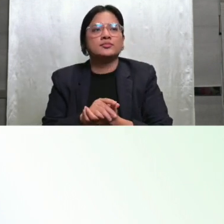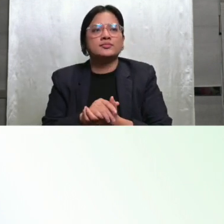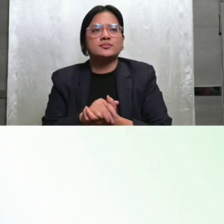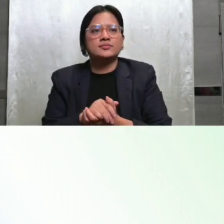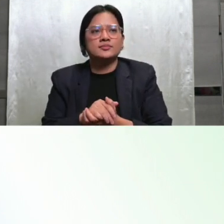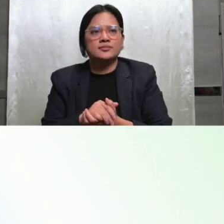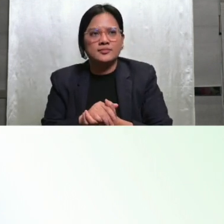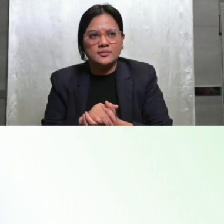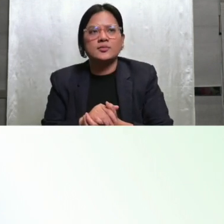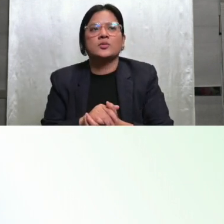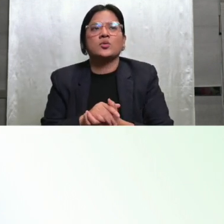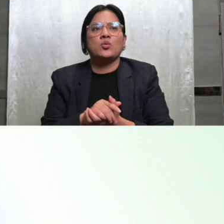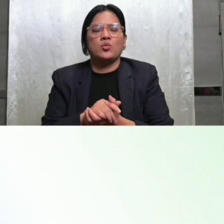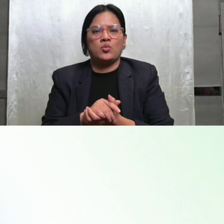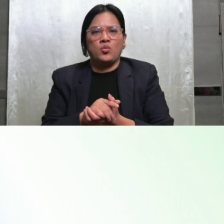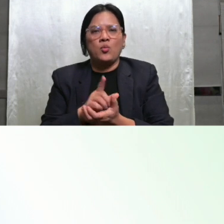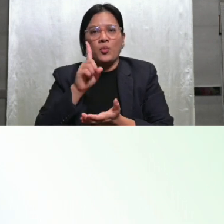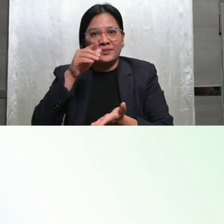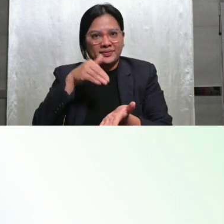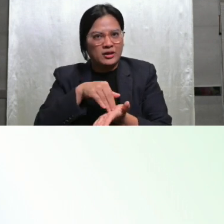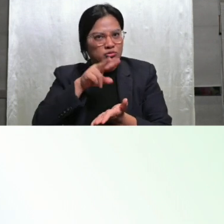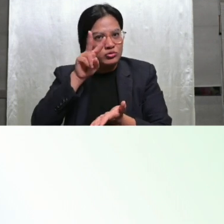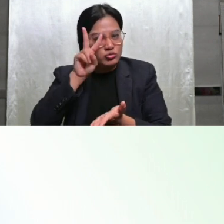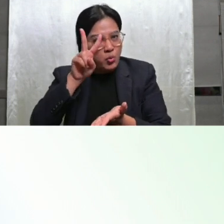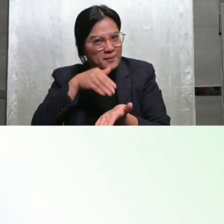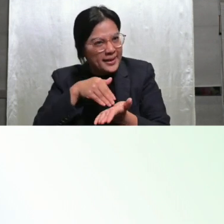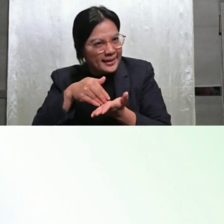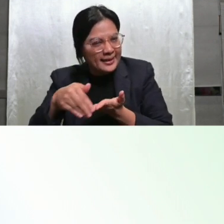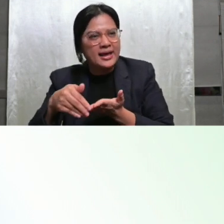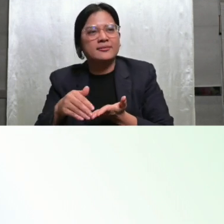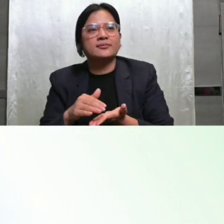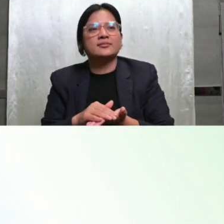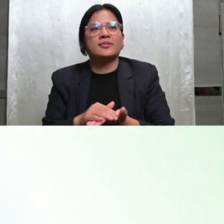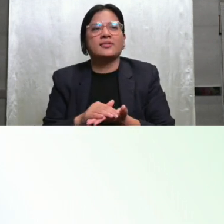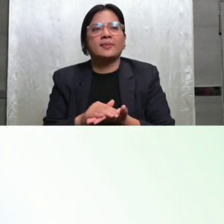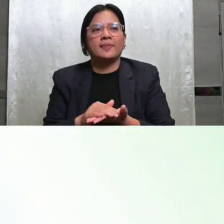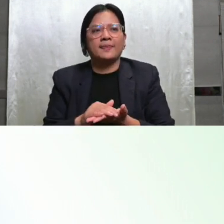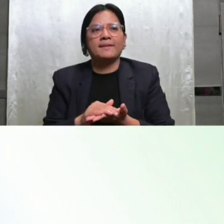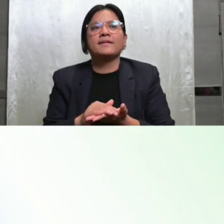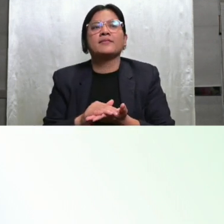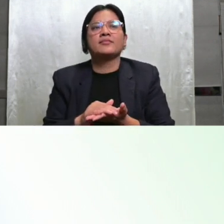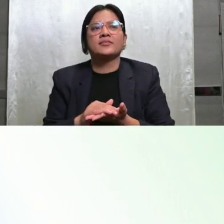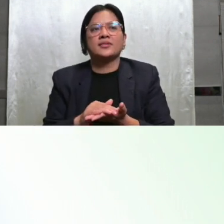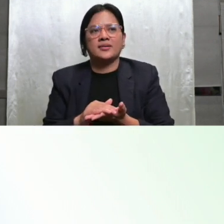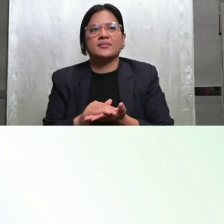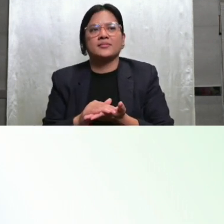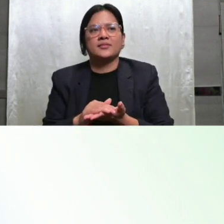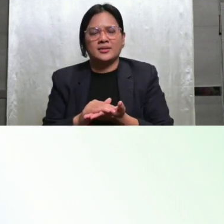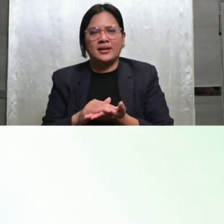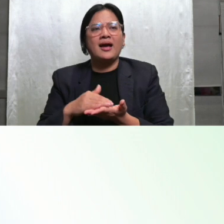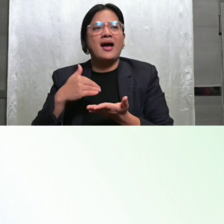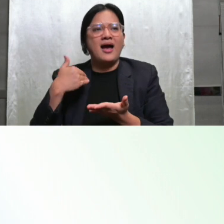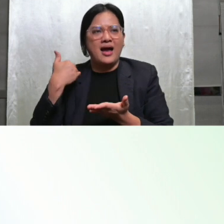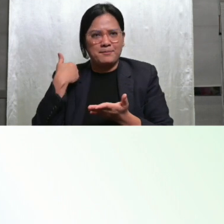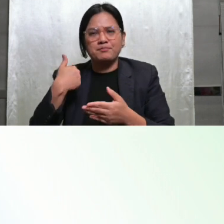learn about a program with State Bank that we did on financial literacy. So we actually